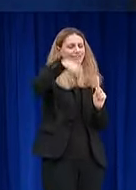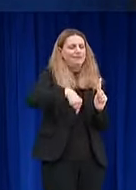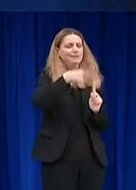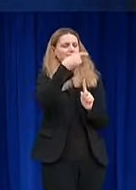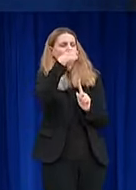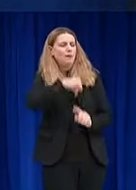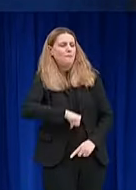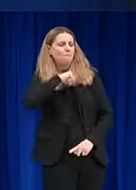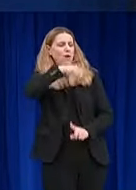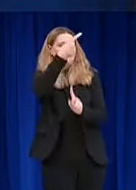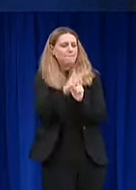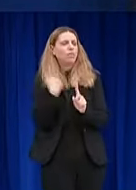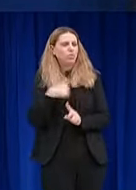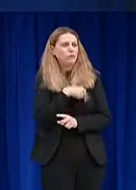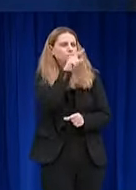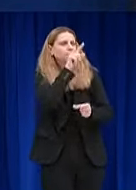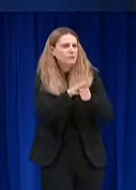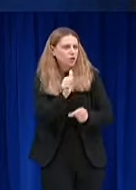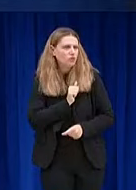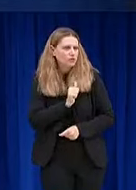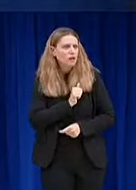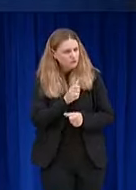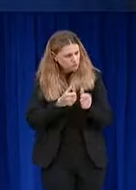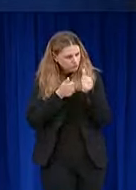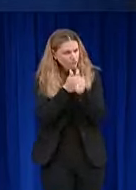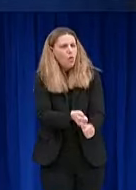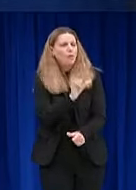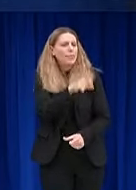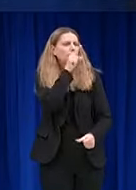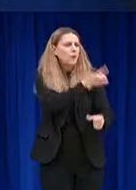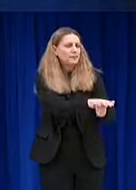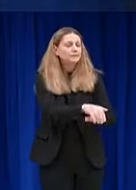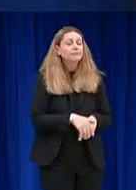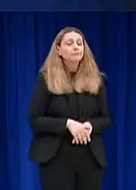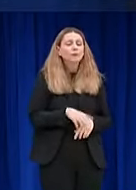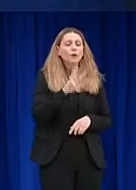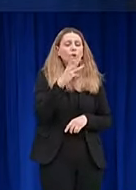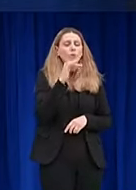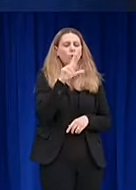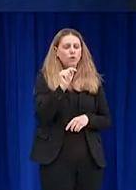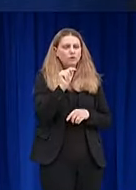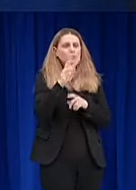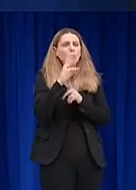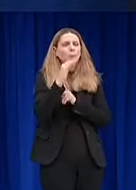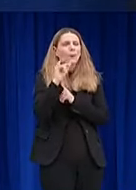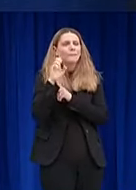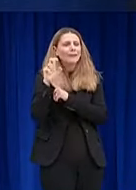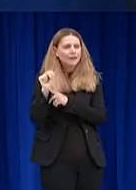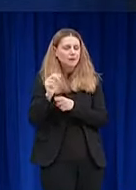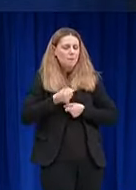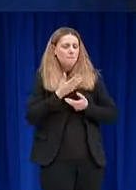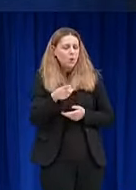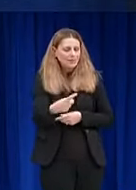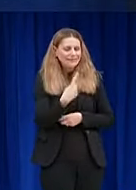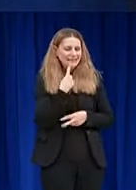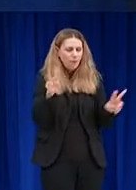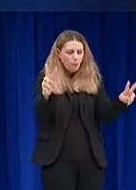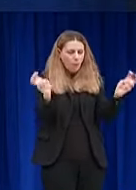In his poem, Song of Myself, Walt Whitman wrote, "I exist as I am. That is